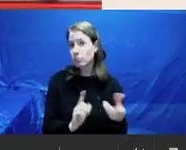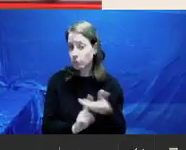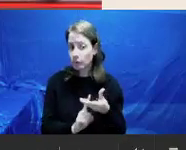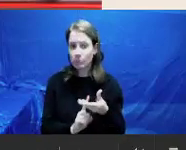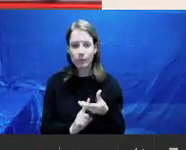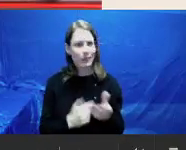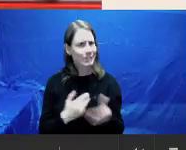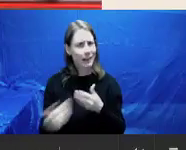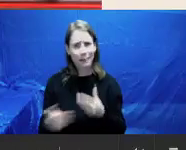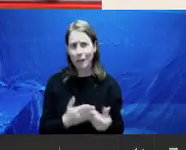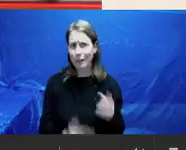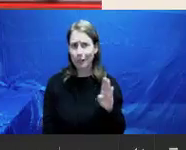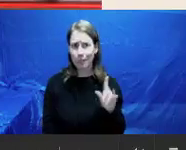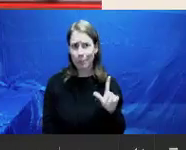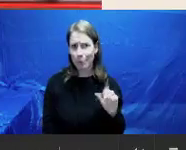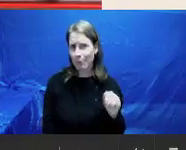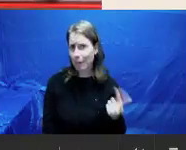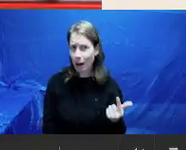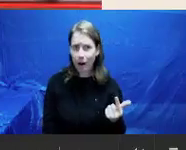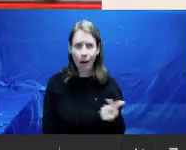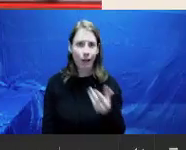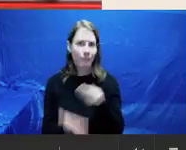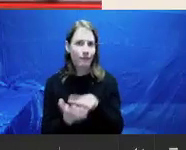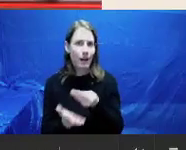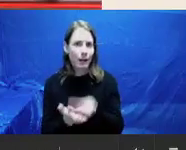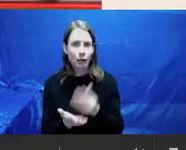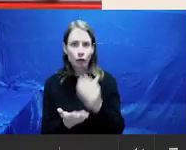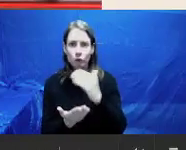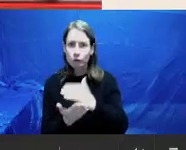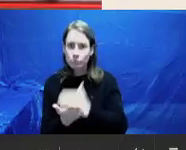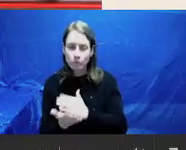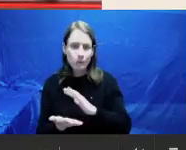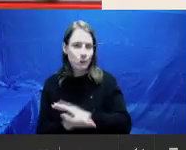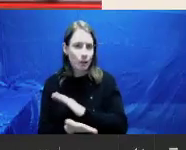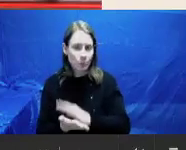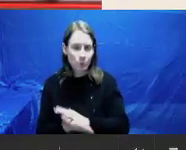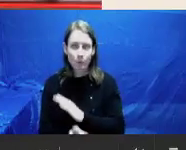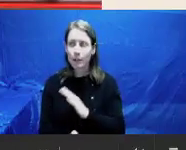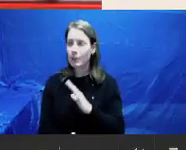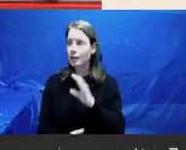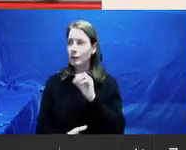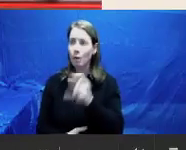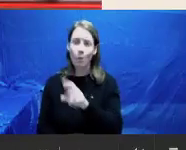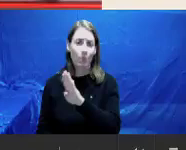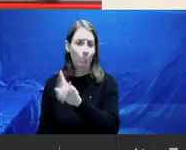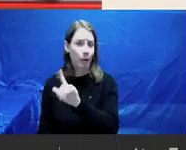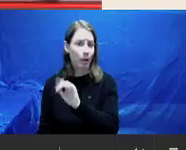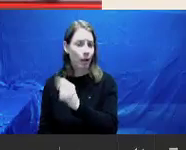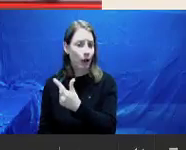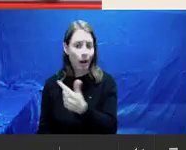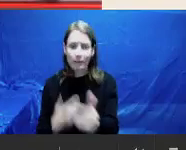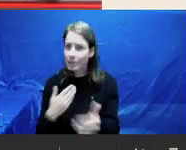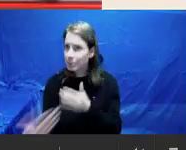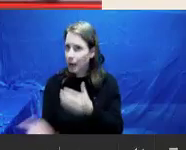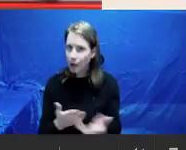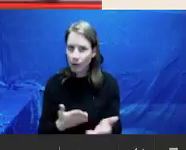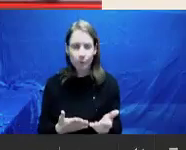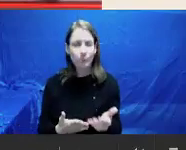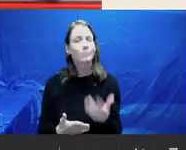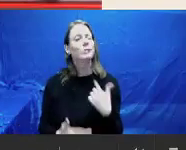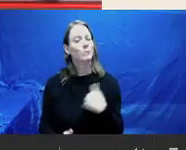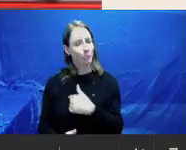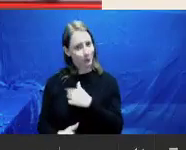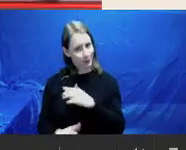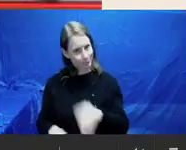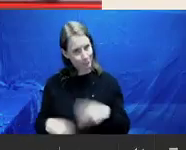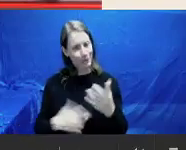comic book or a financial document, they have to be able to take those skills, reapply them, and that's how we create the